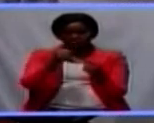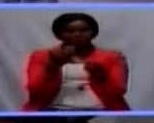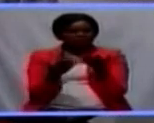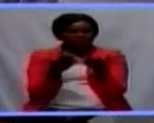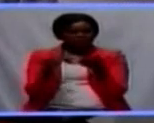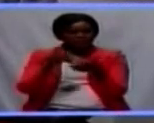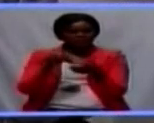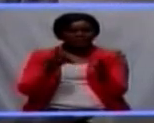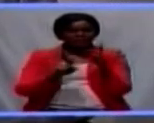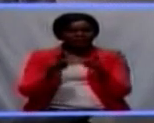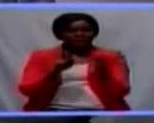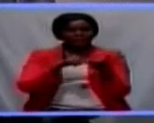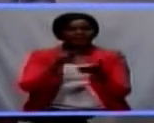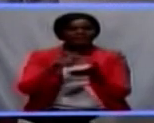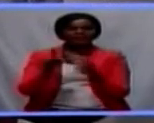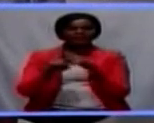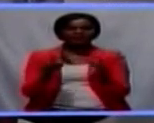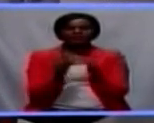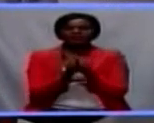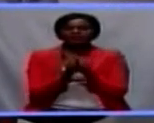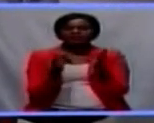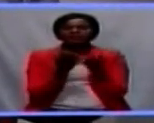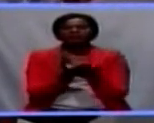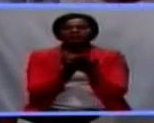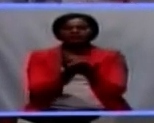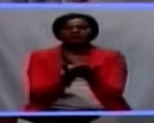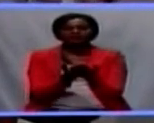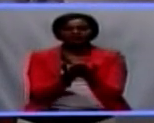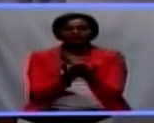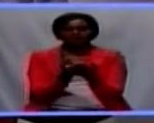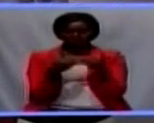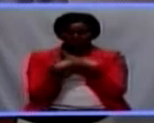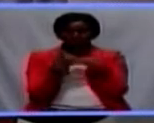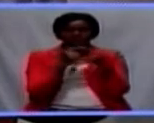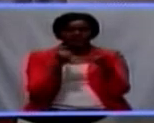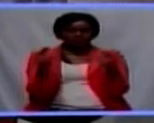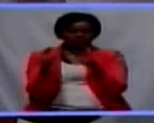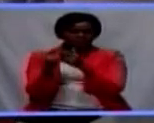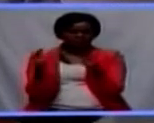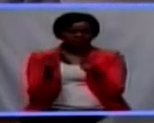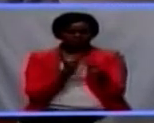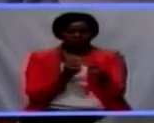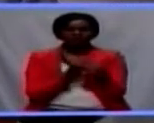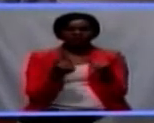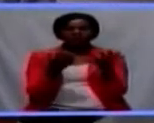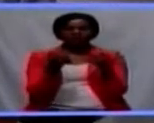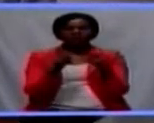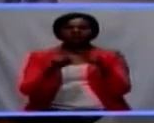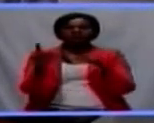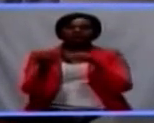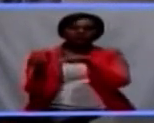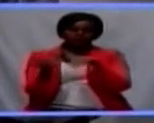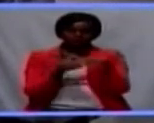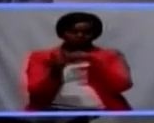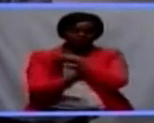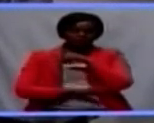ignorance, people have been paying taxes but without submitting returns, and they have huge penalties. So we want to get rid of those penalties. There